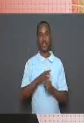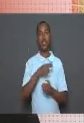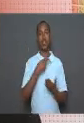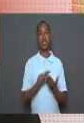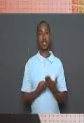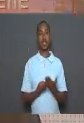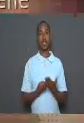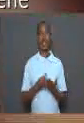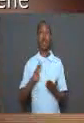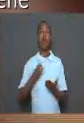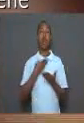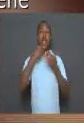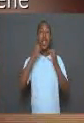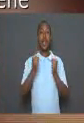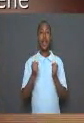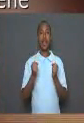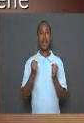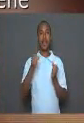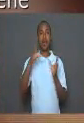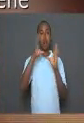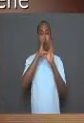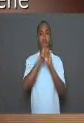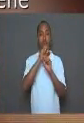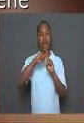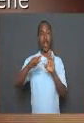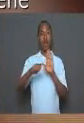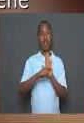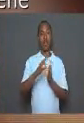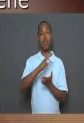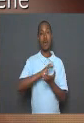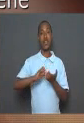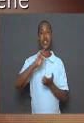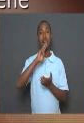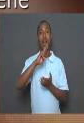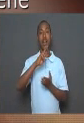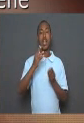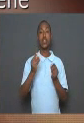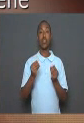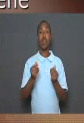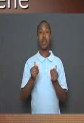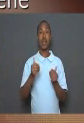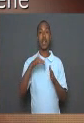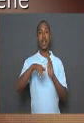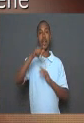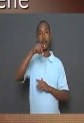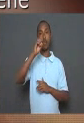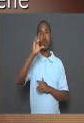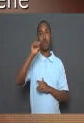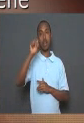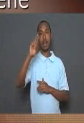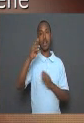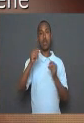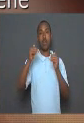Thus, we can conclude that ionic compounds are soluble in polar solvents